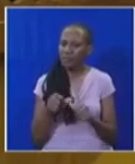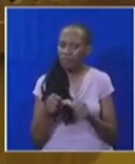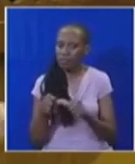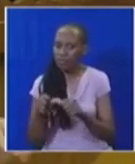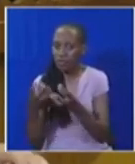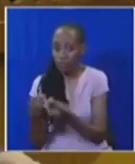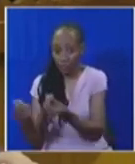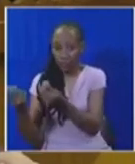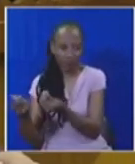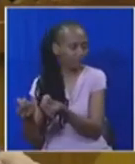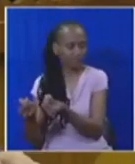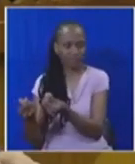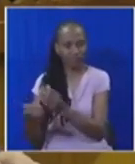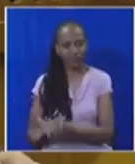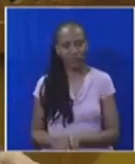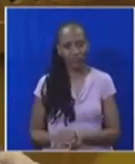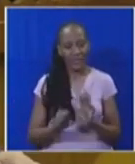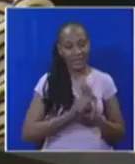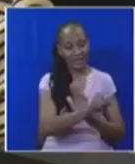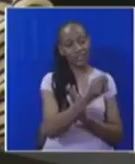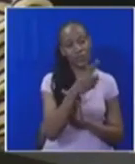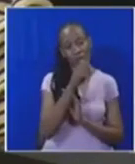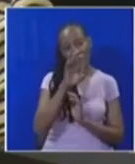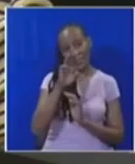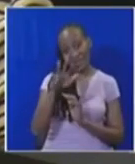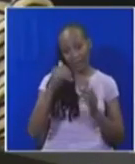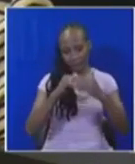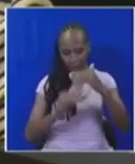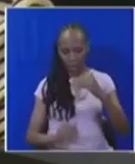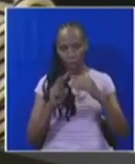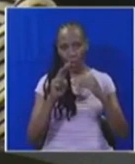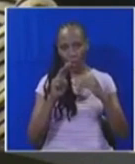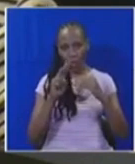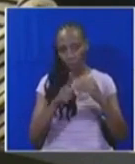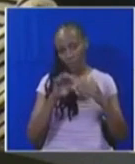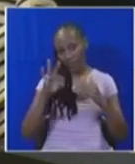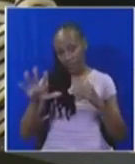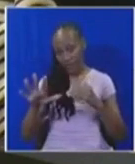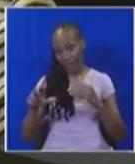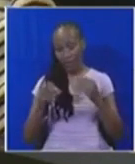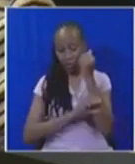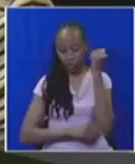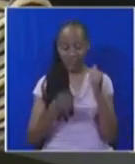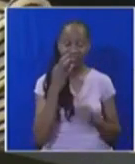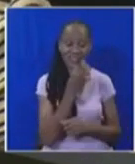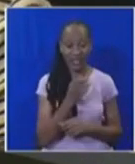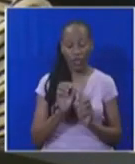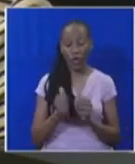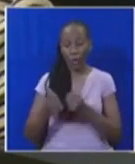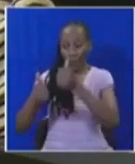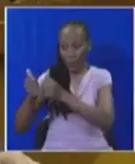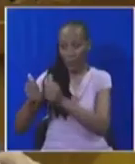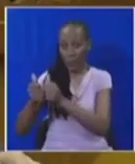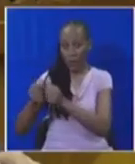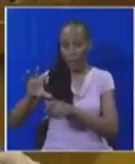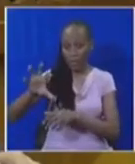this. Mr. President, Section 139, subsection 5 of the Constitution requires the provincial executive, or your cabinet,